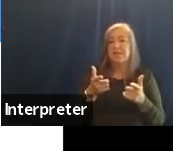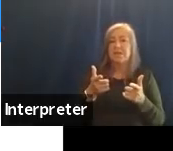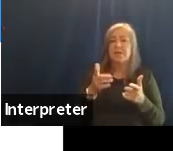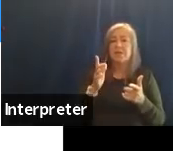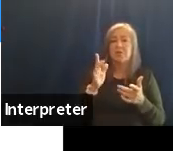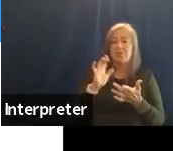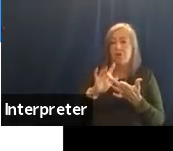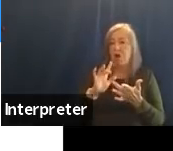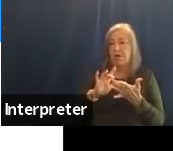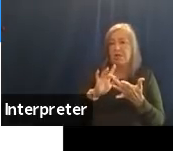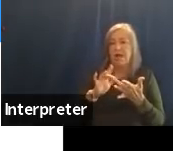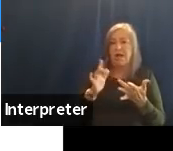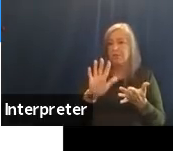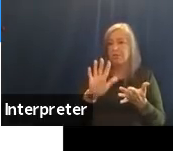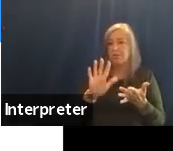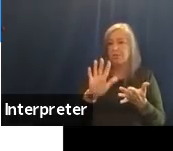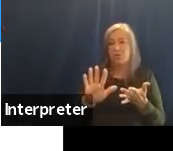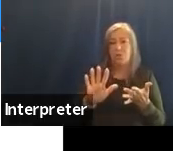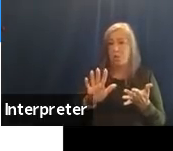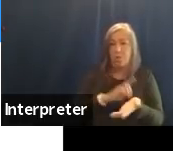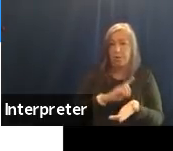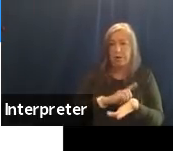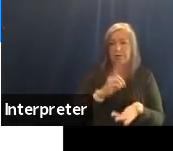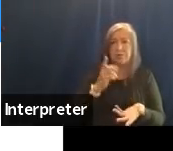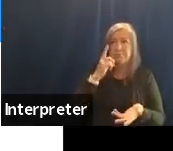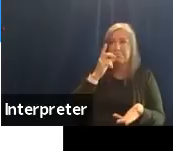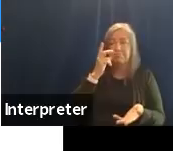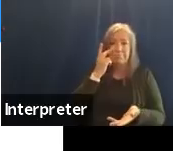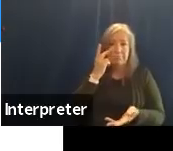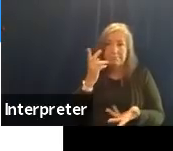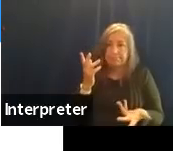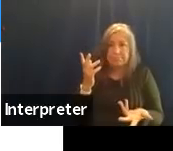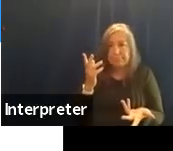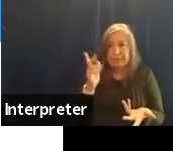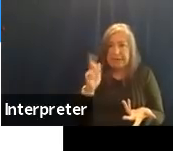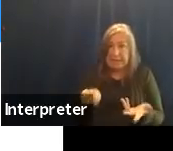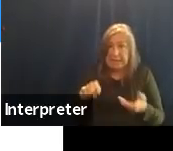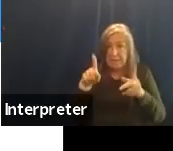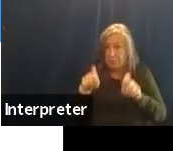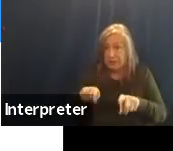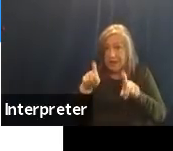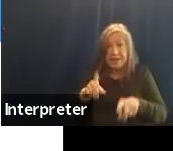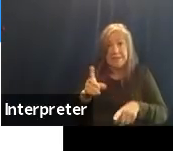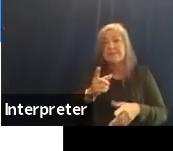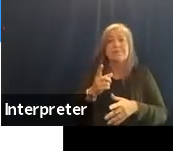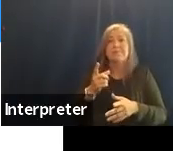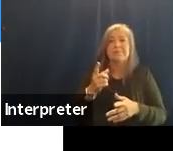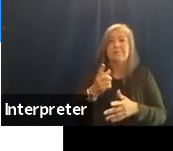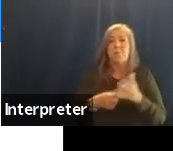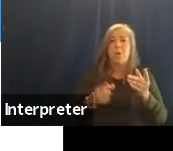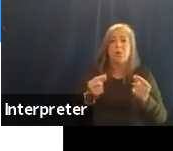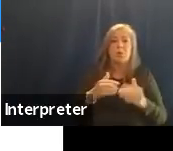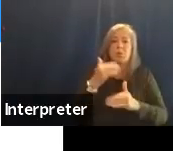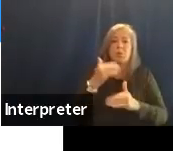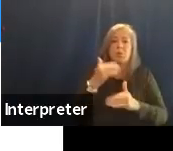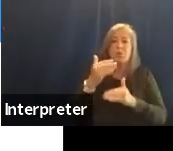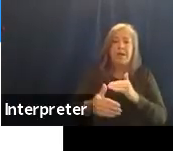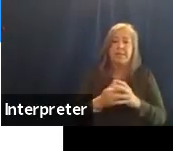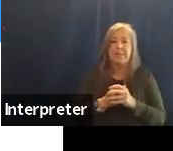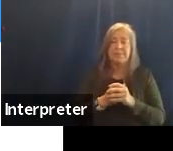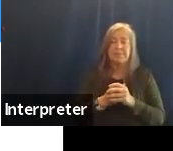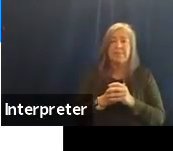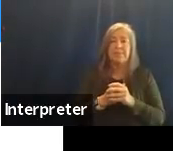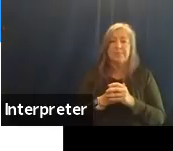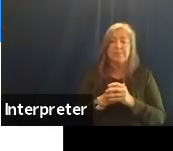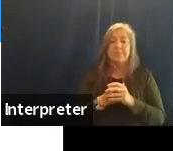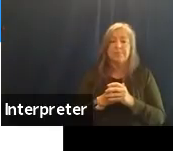tell you what you need to do next. And so Phil and his team will obviously work in those areas where somebody was working who was